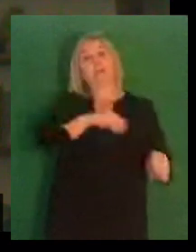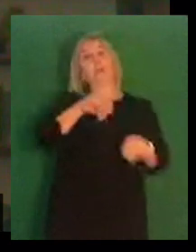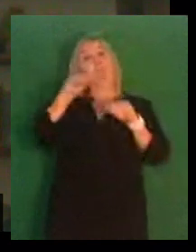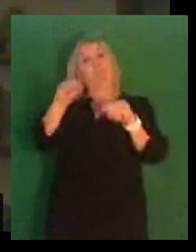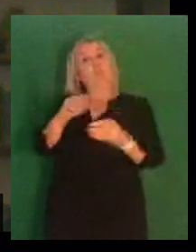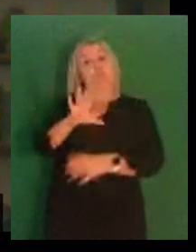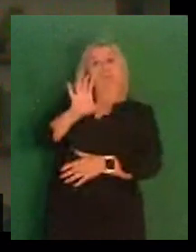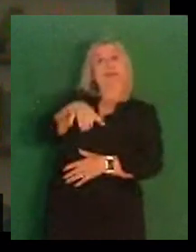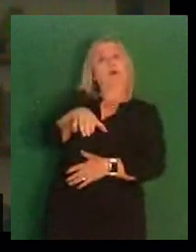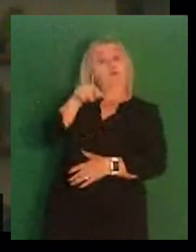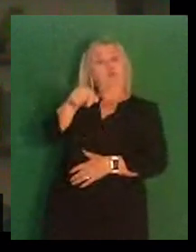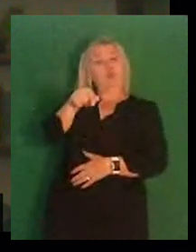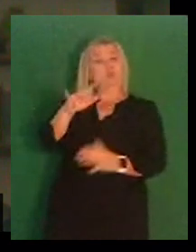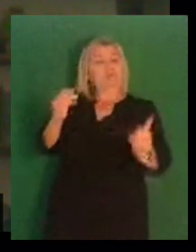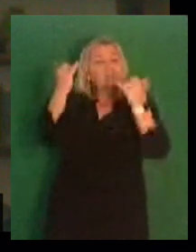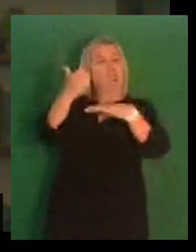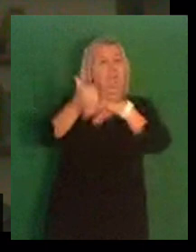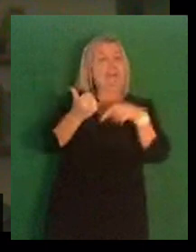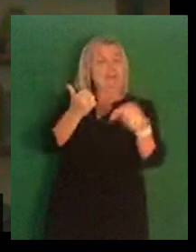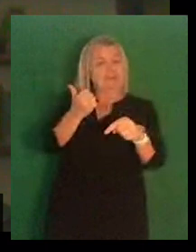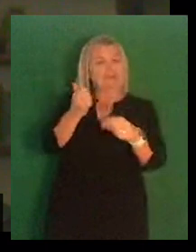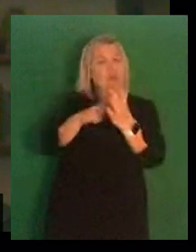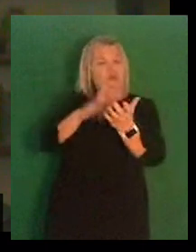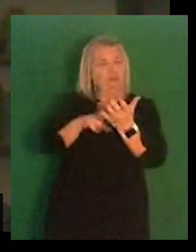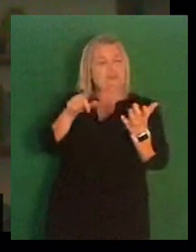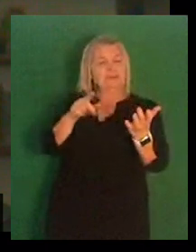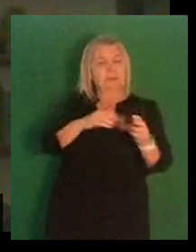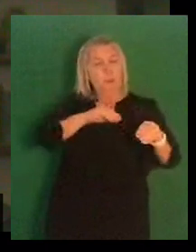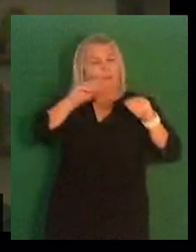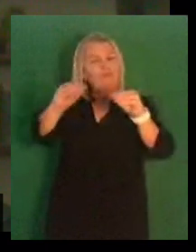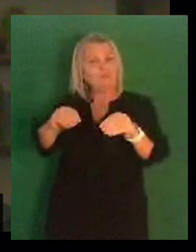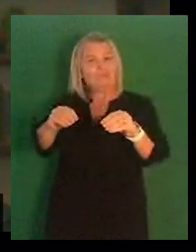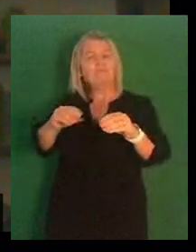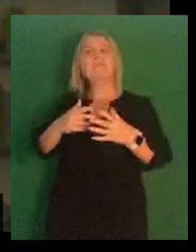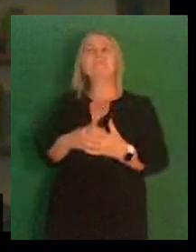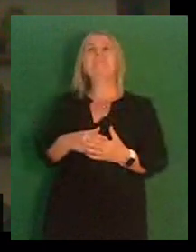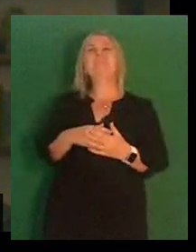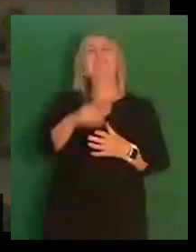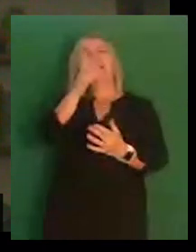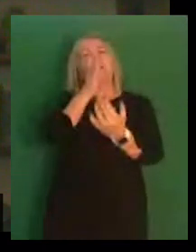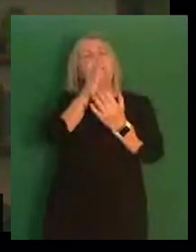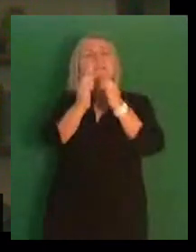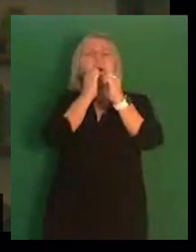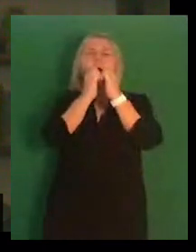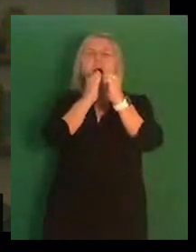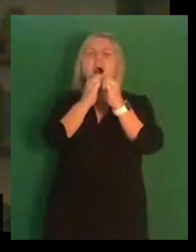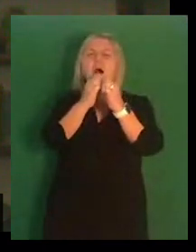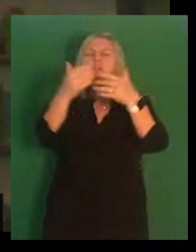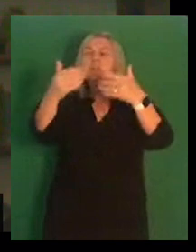based, in January, and by about mid-March we were facing the prospect